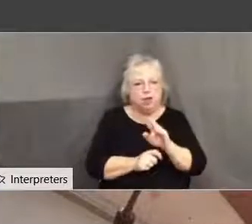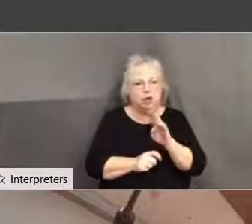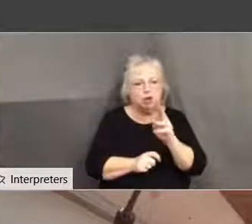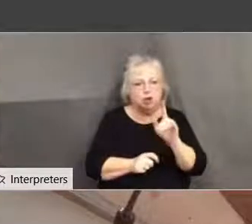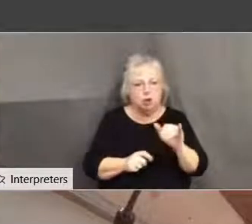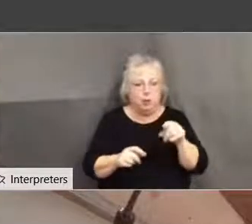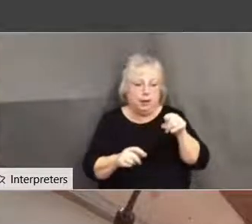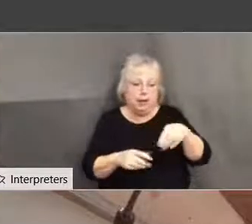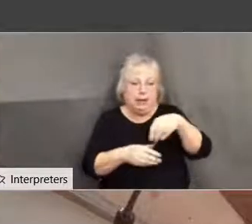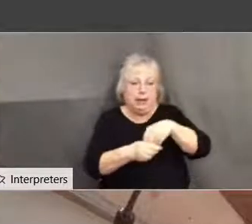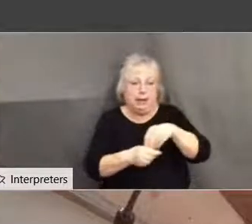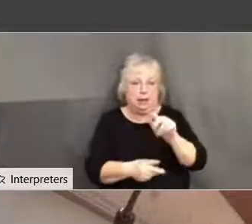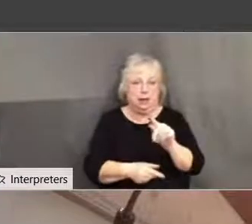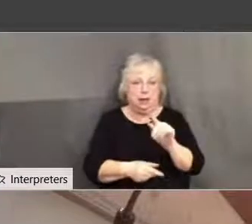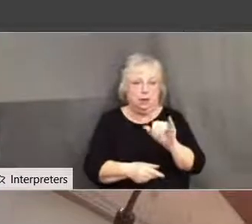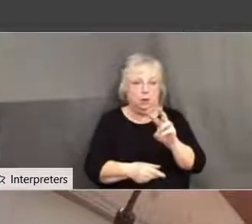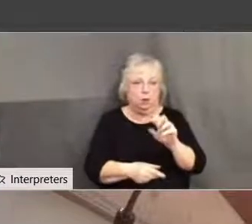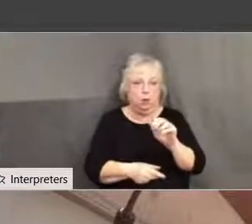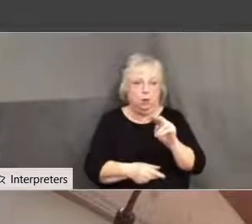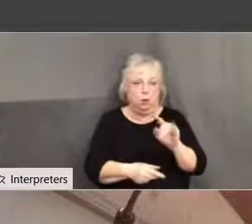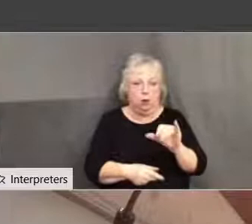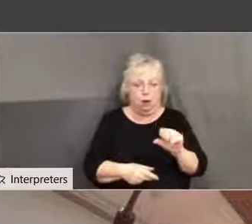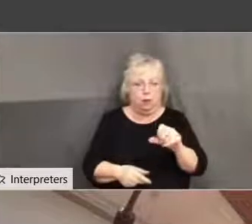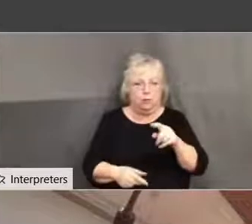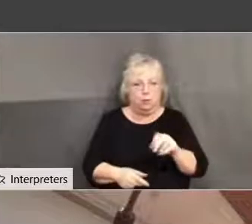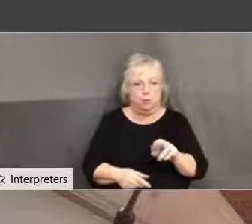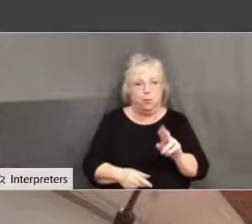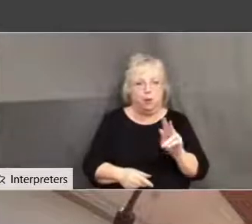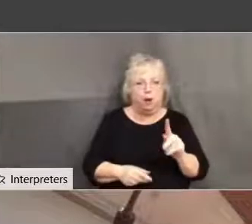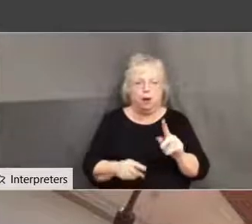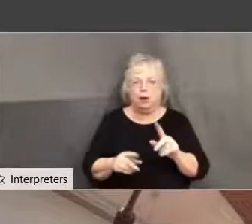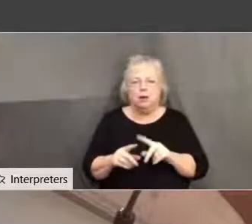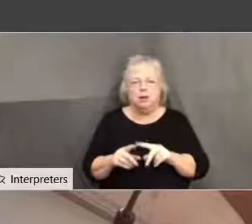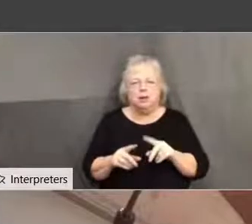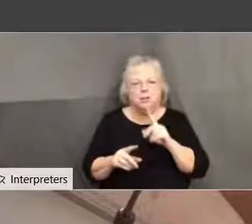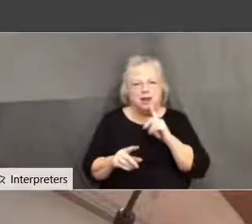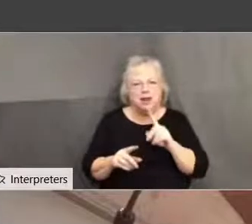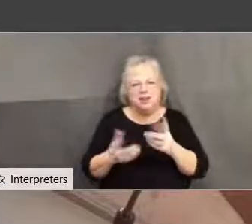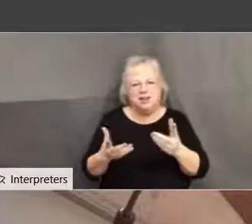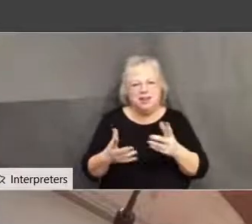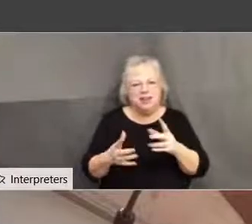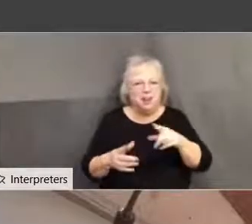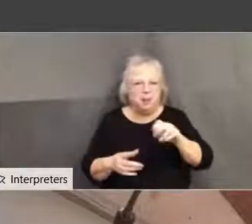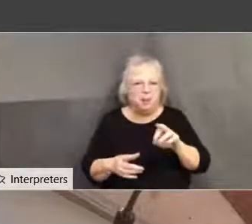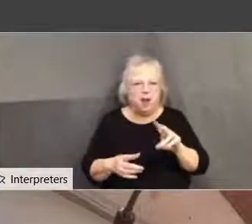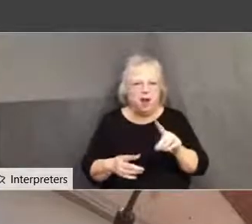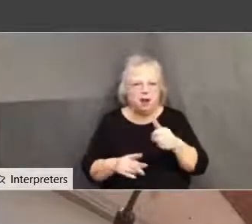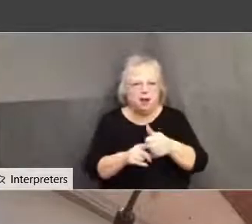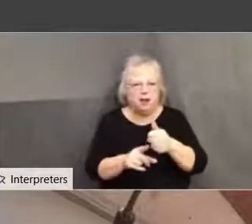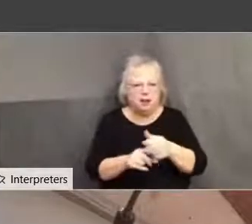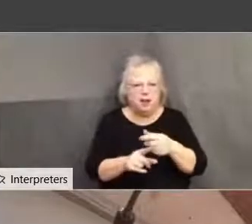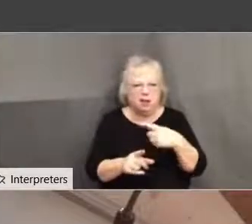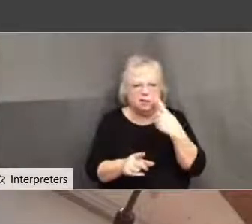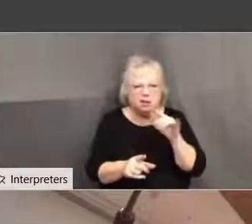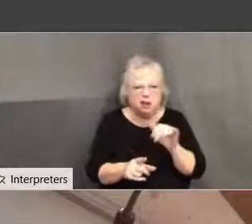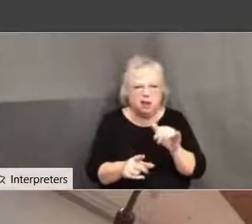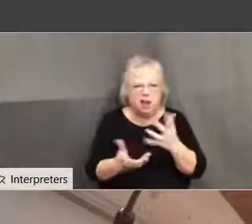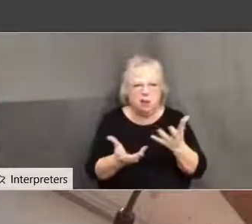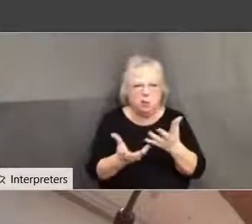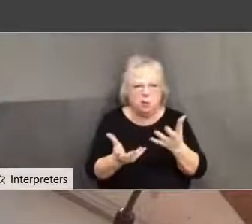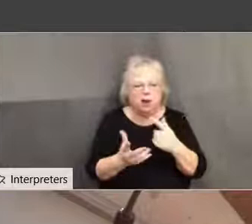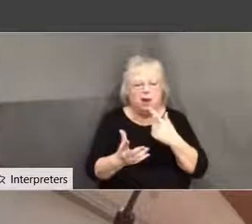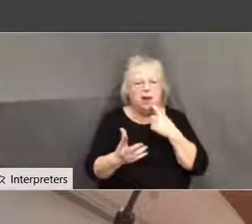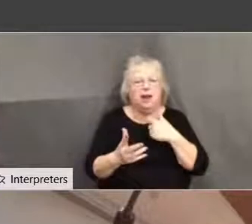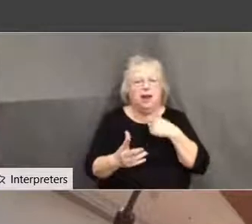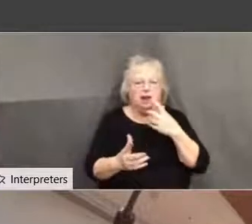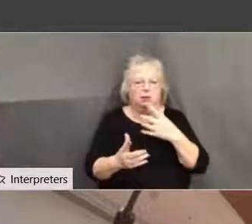but I don't know what the condition of the pond is. So I would like an assessment of that